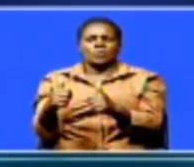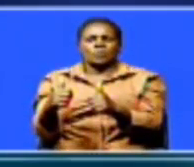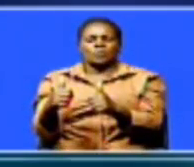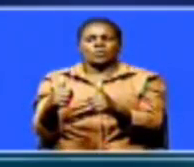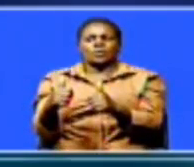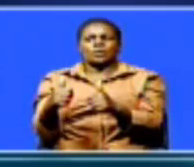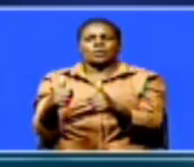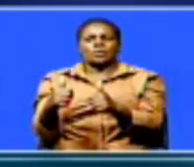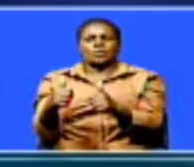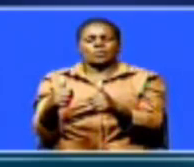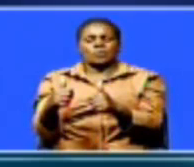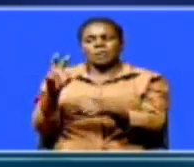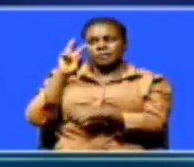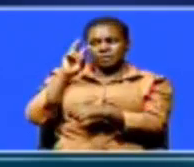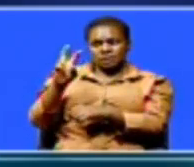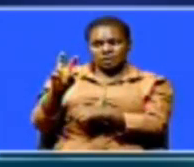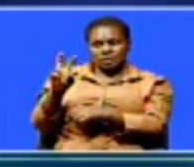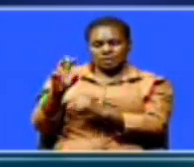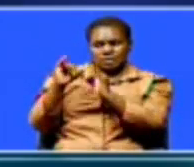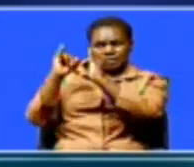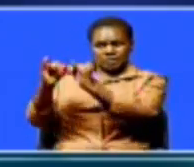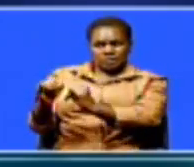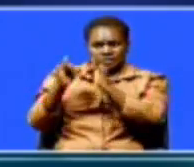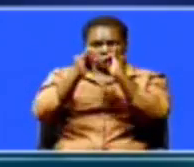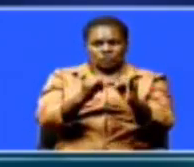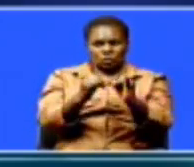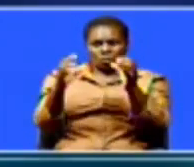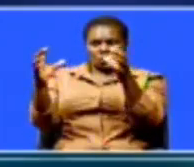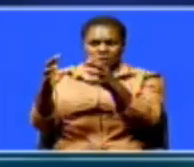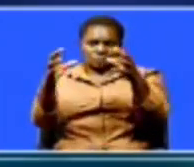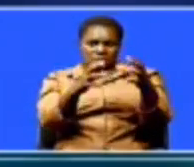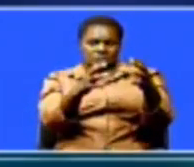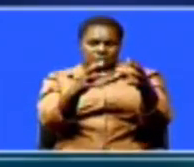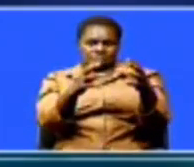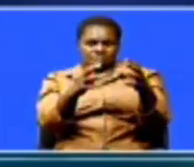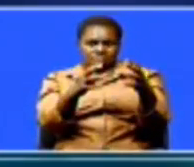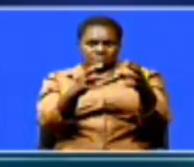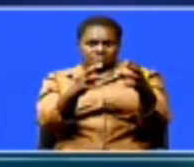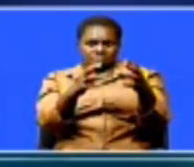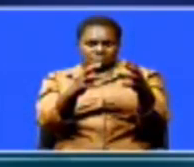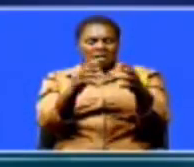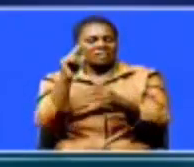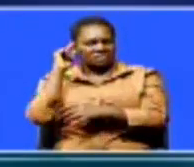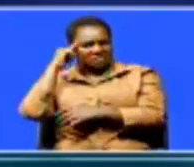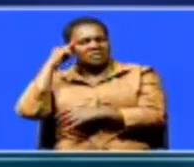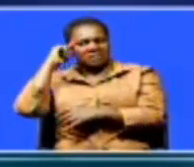So what we are seeing is that individual parties are exploring